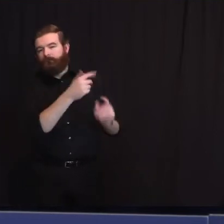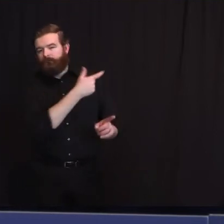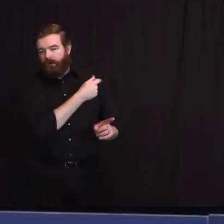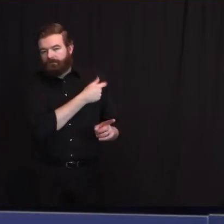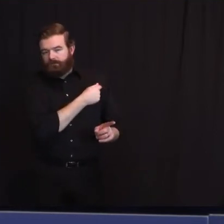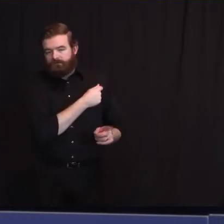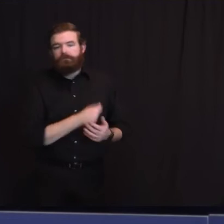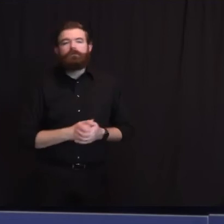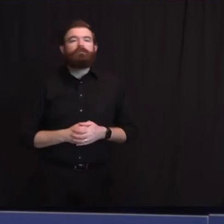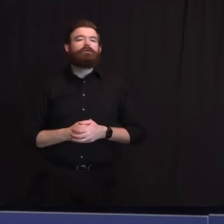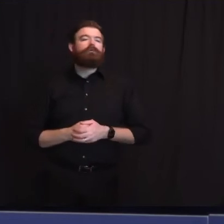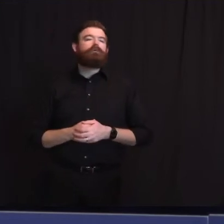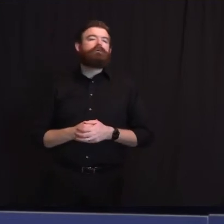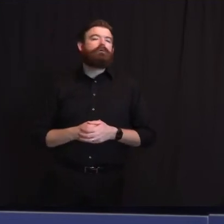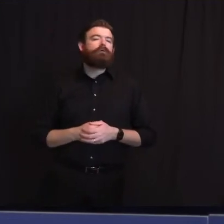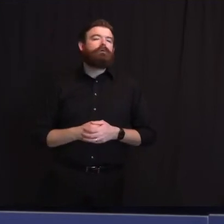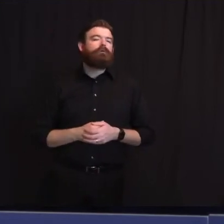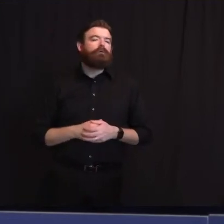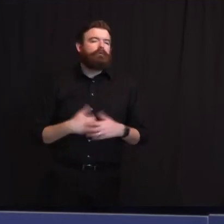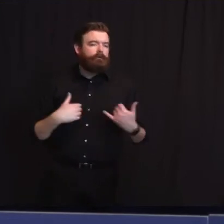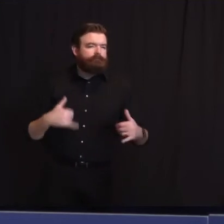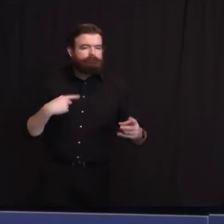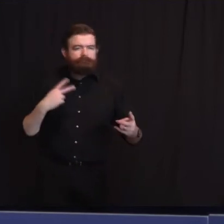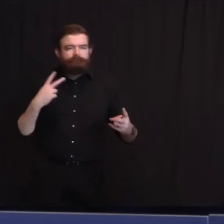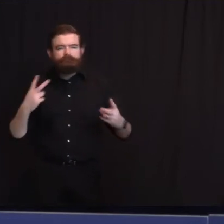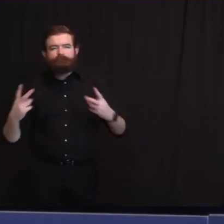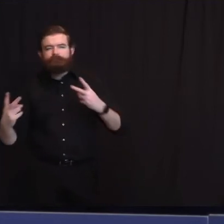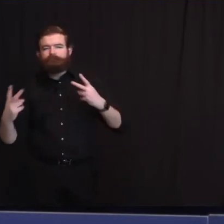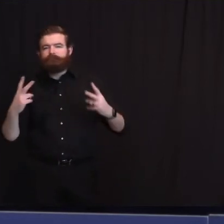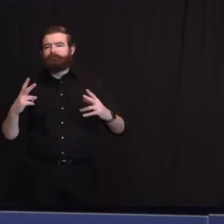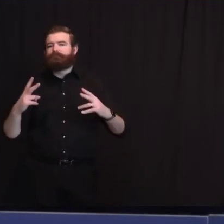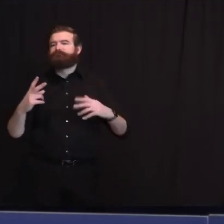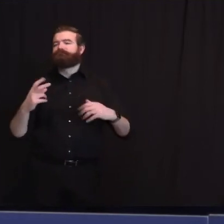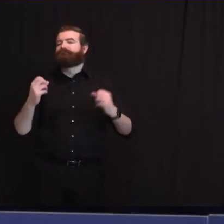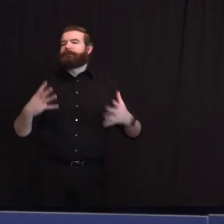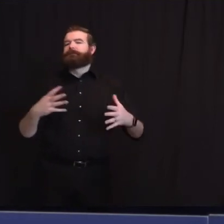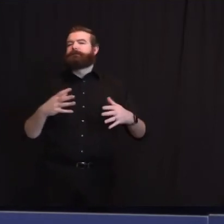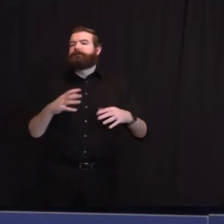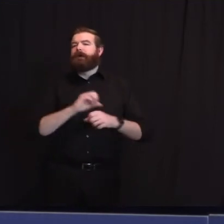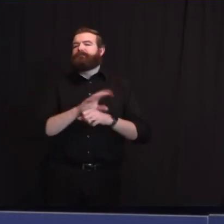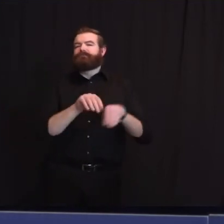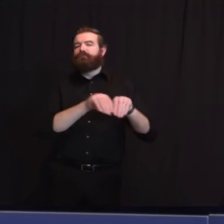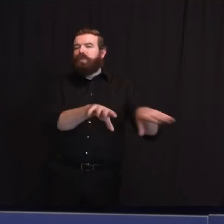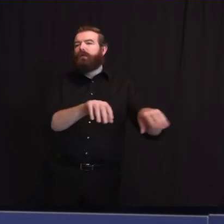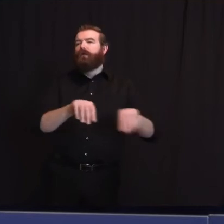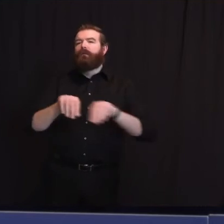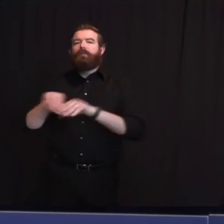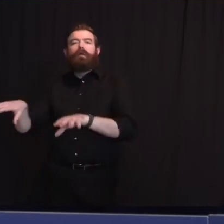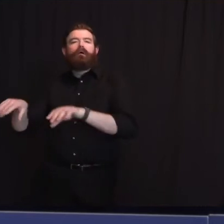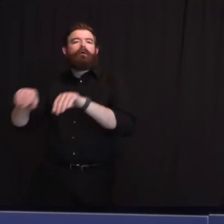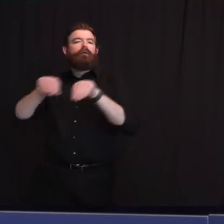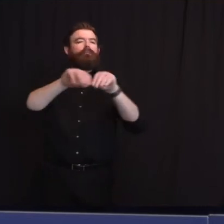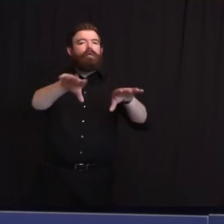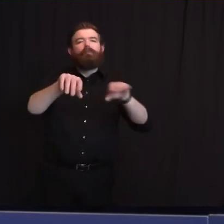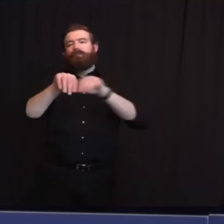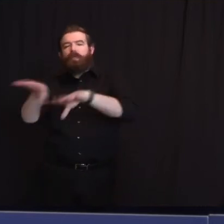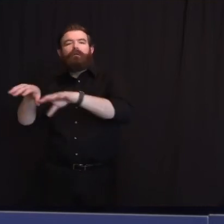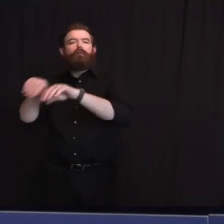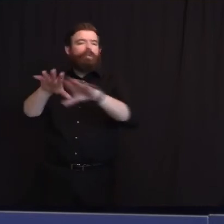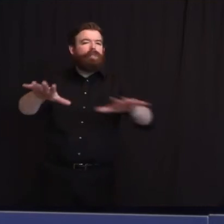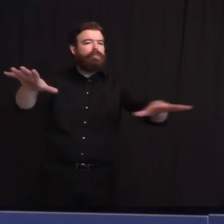of COVID-19 across our state. We are closely monitoring that, and we encourage you all to continue safeguarding.